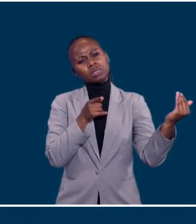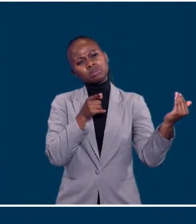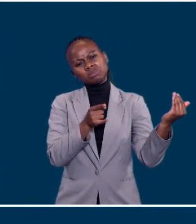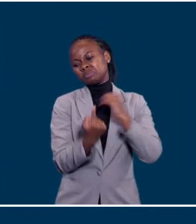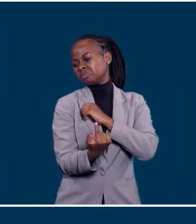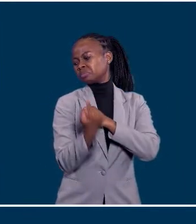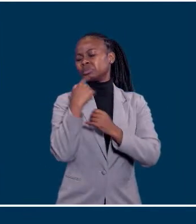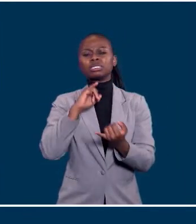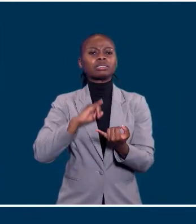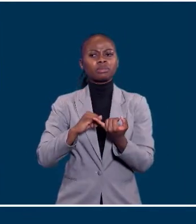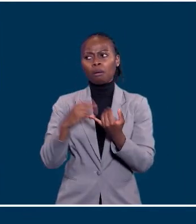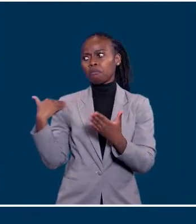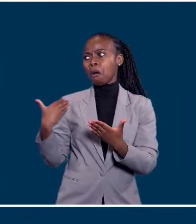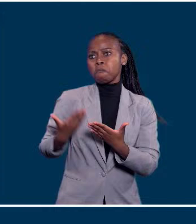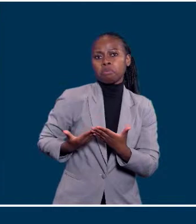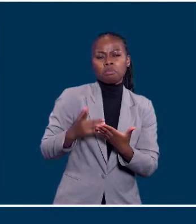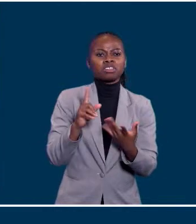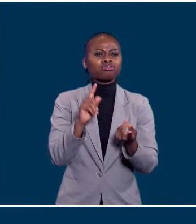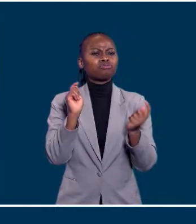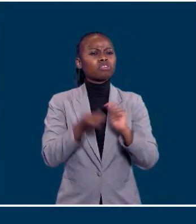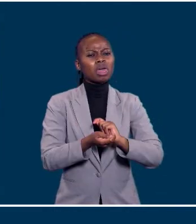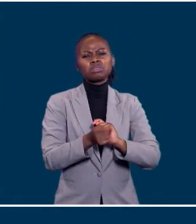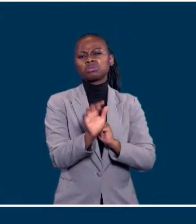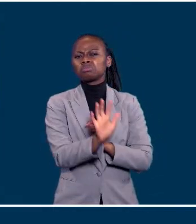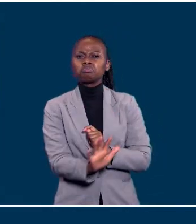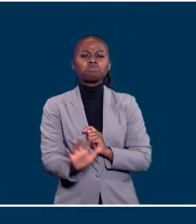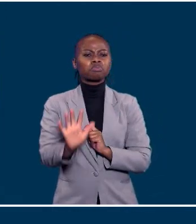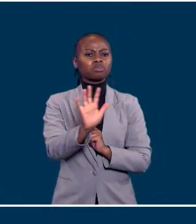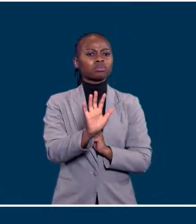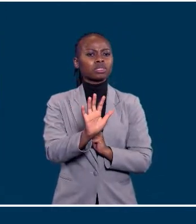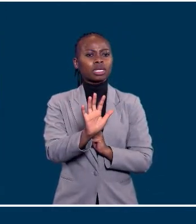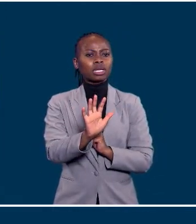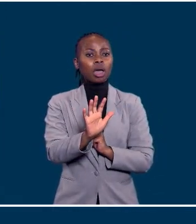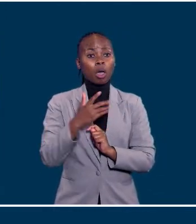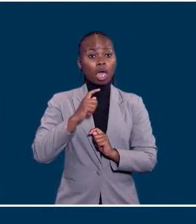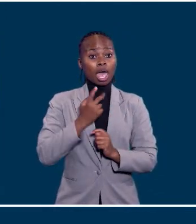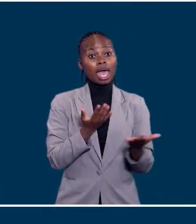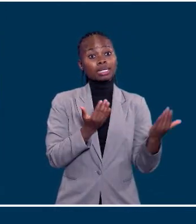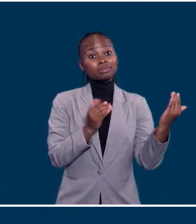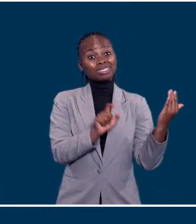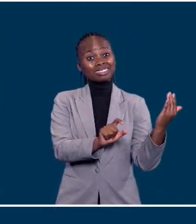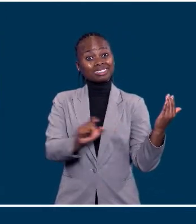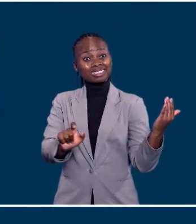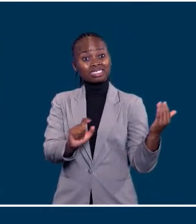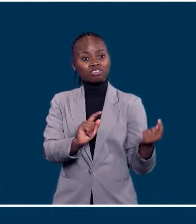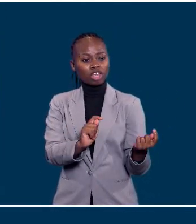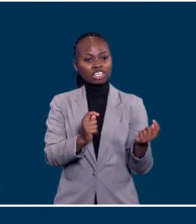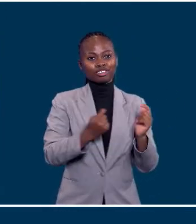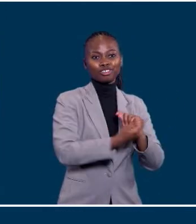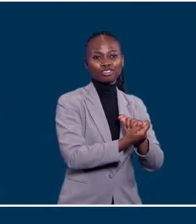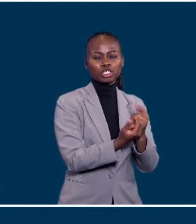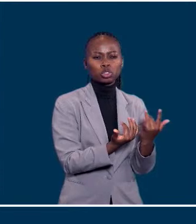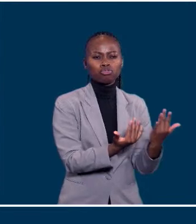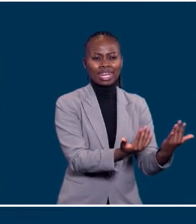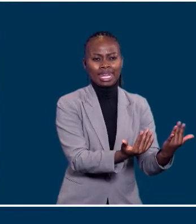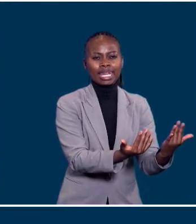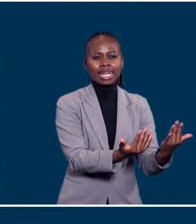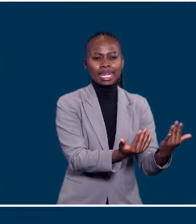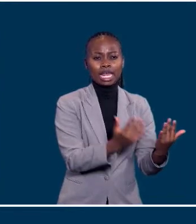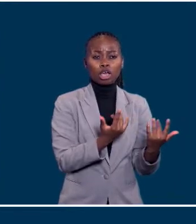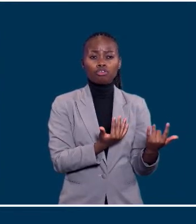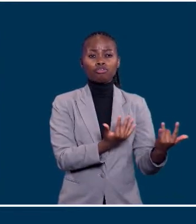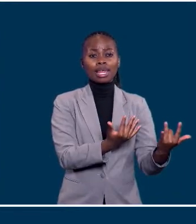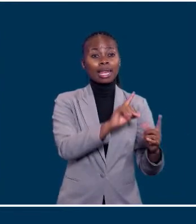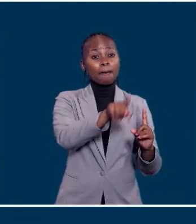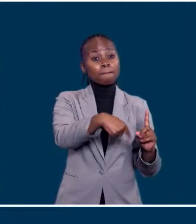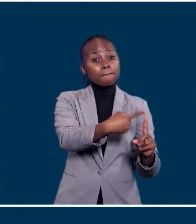at that time by the green bar, but what actually changed, by the green plus the